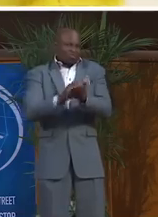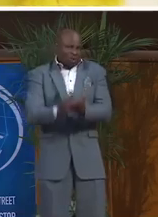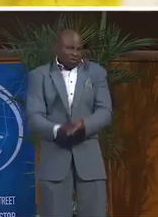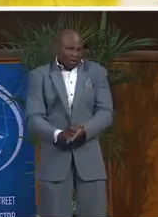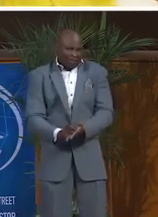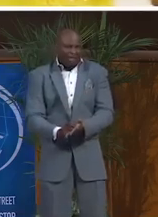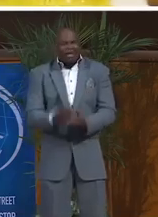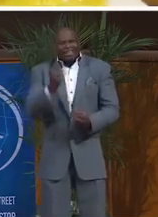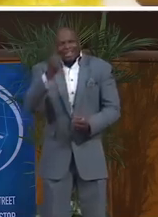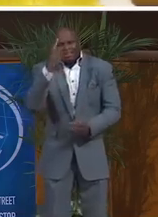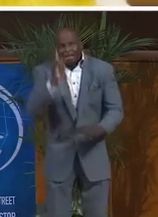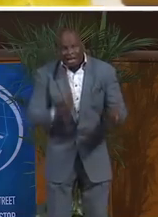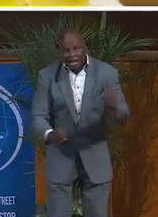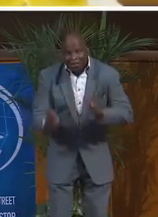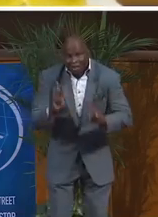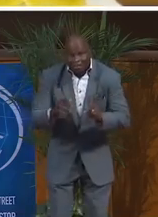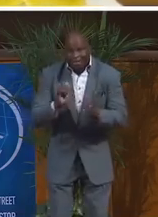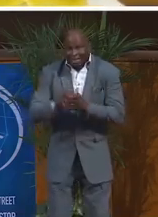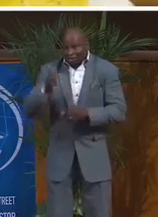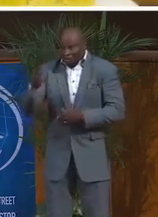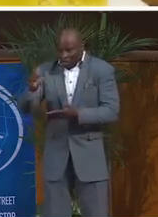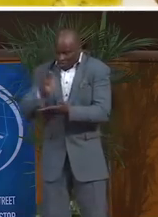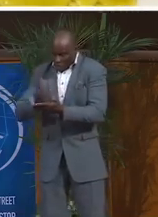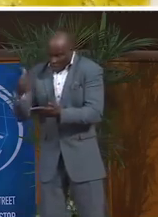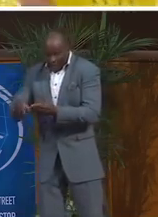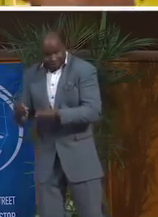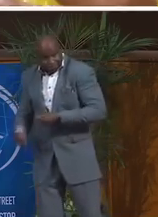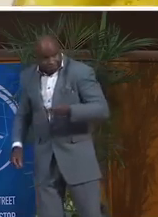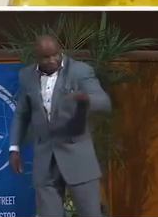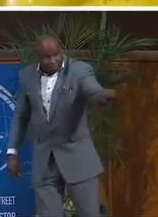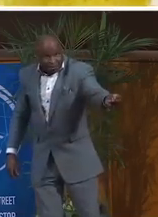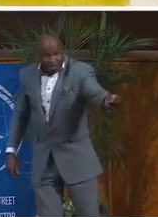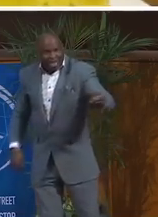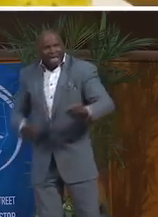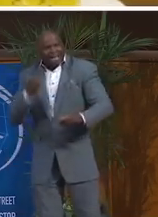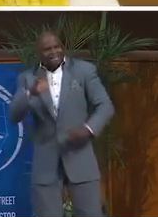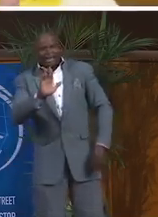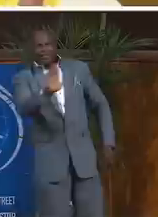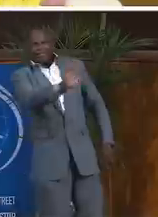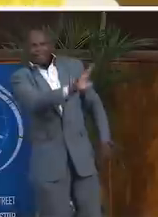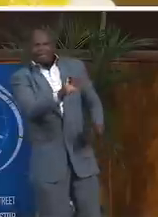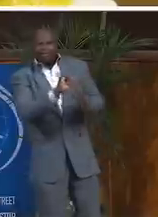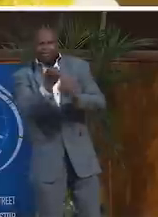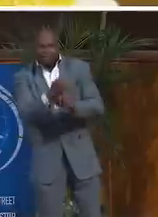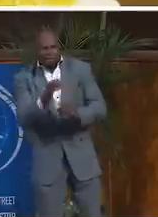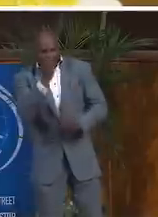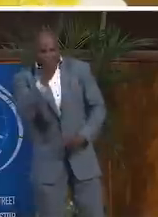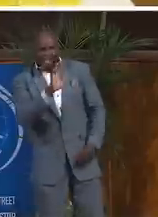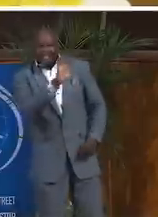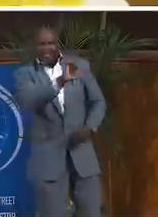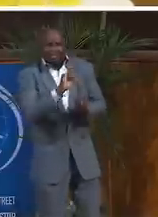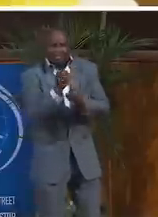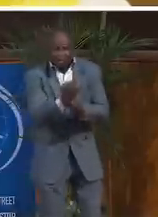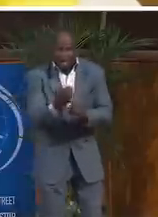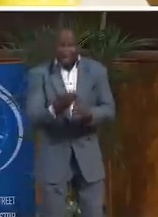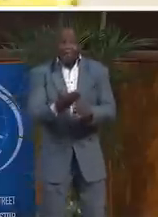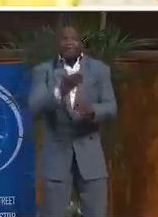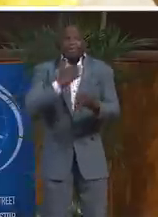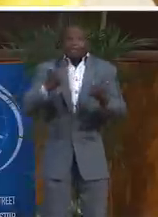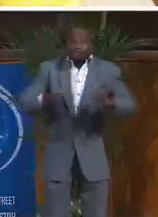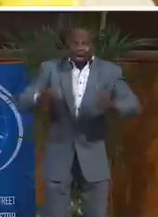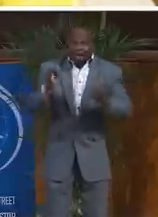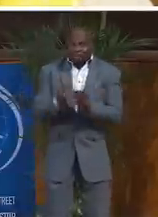understand the people John writes to understand their circumstances and their situations before you try